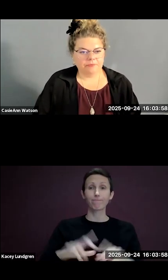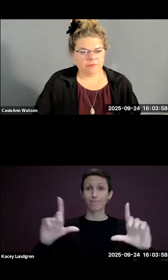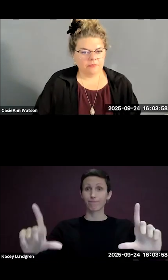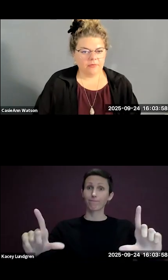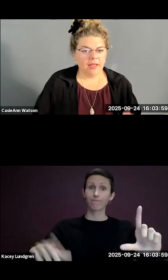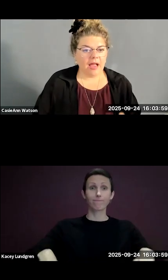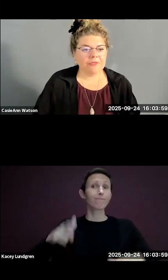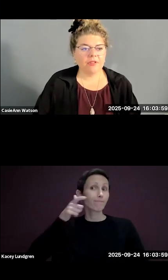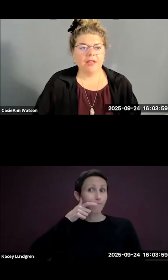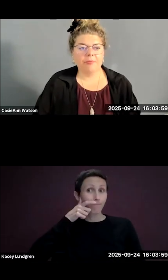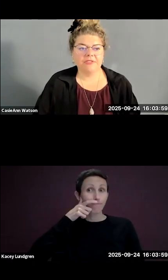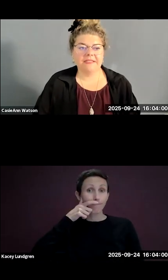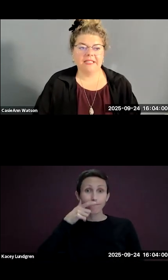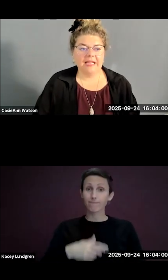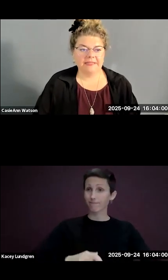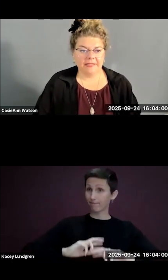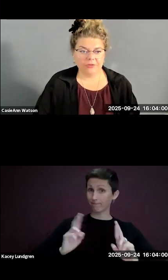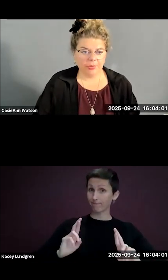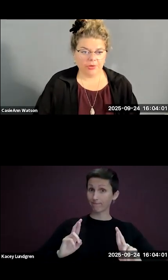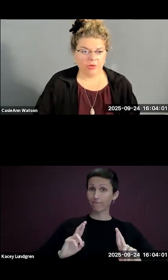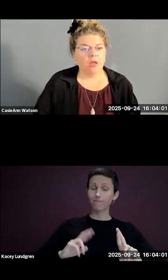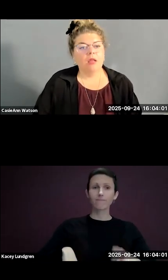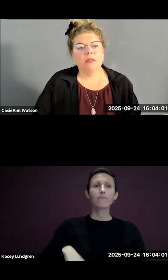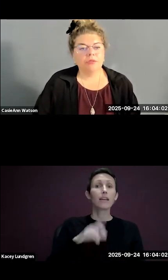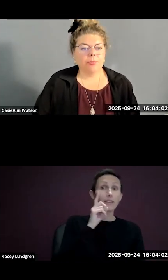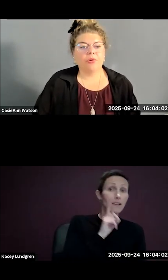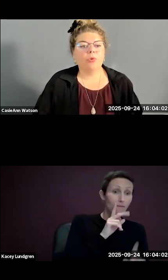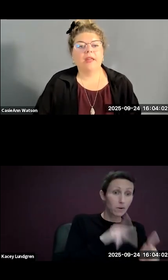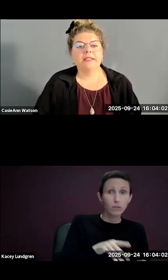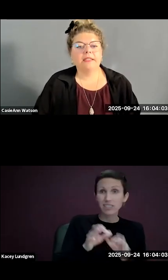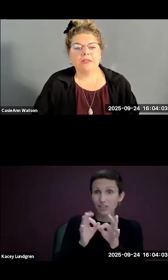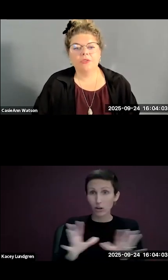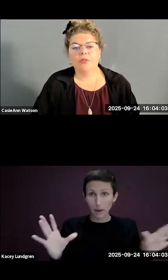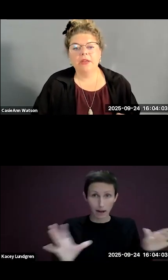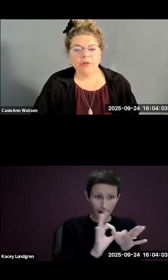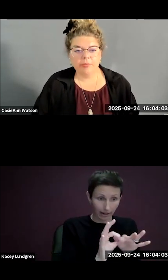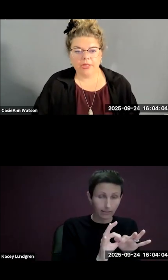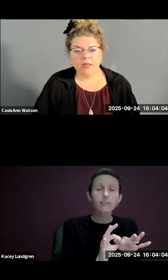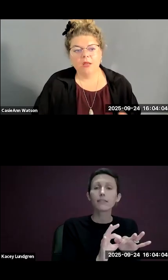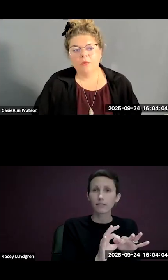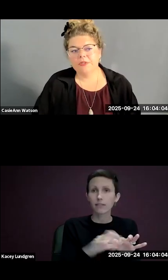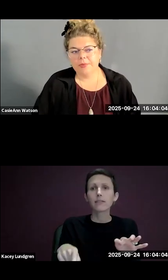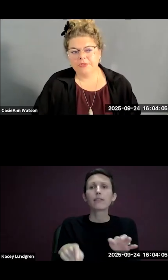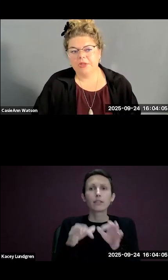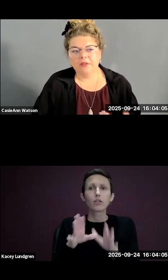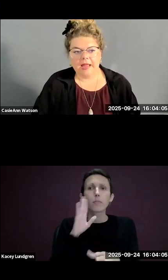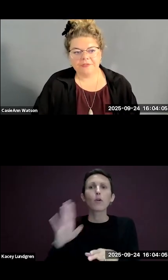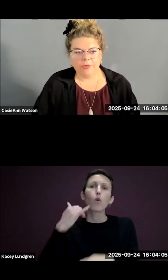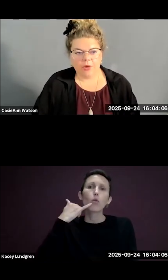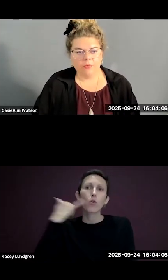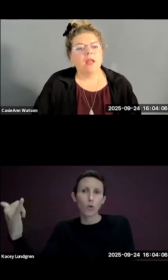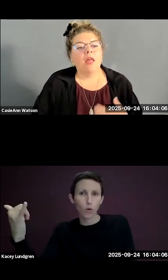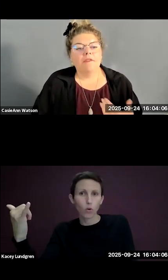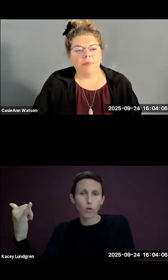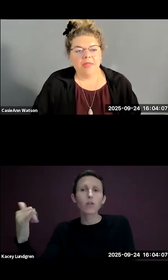screen. After the deaf person connects to the interpreter will then connect to the hearing party, which is pictured in the